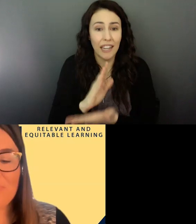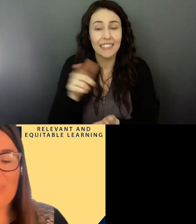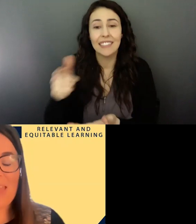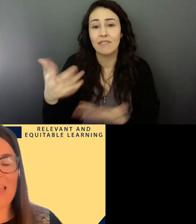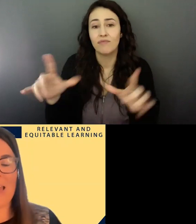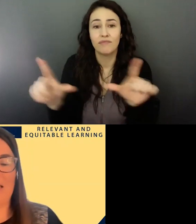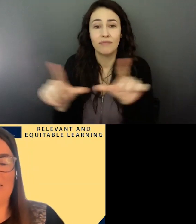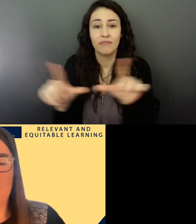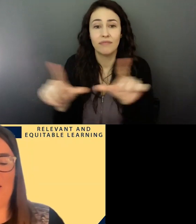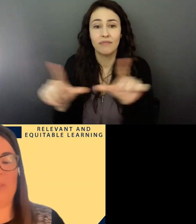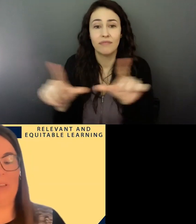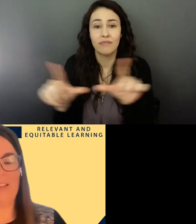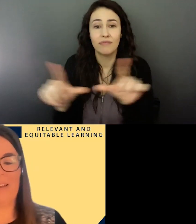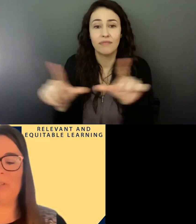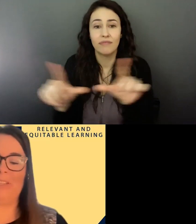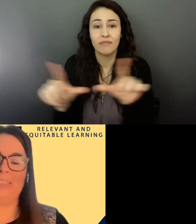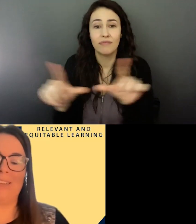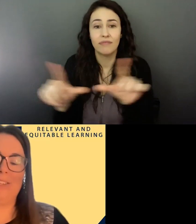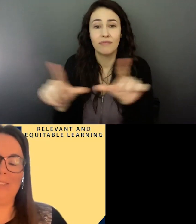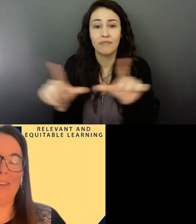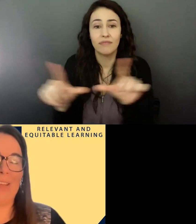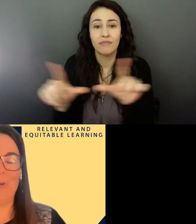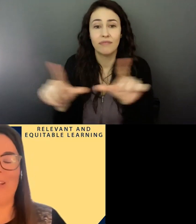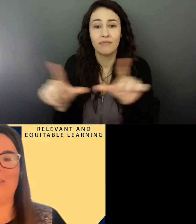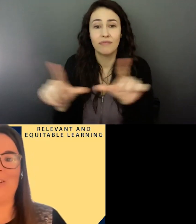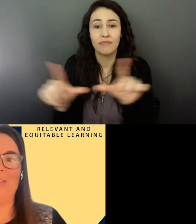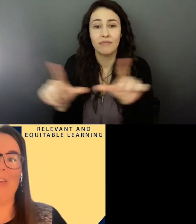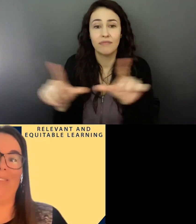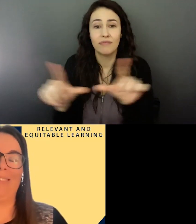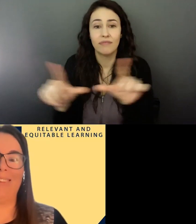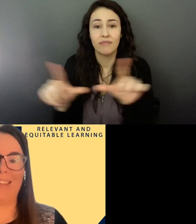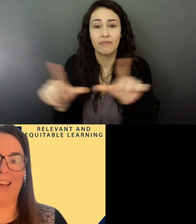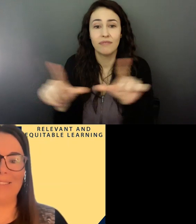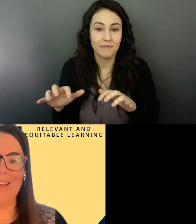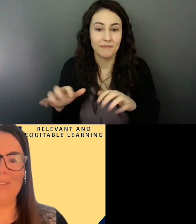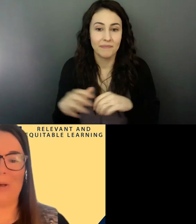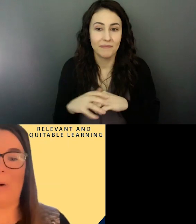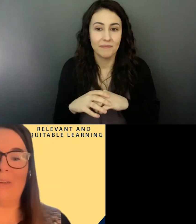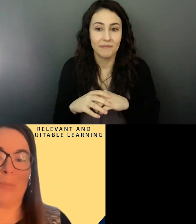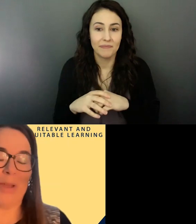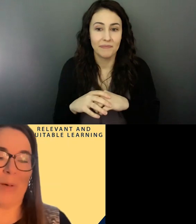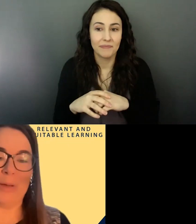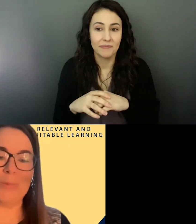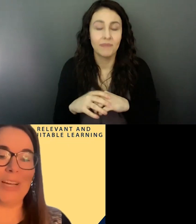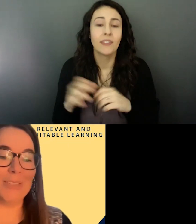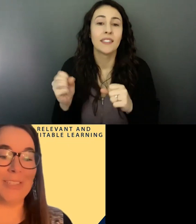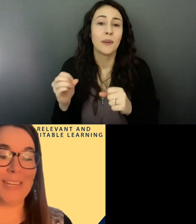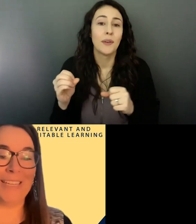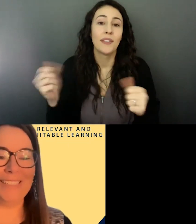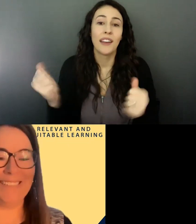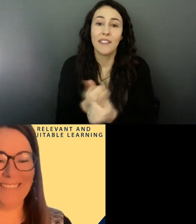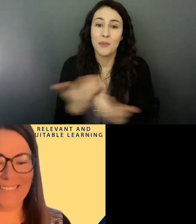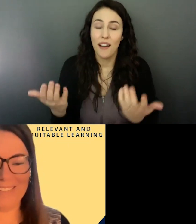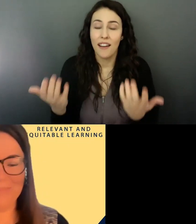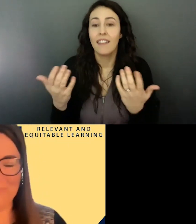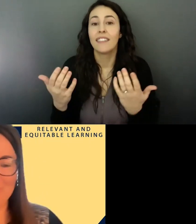and he believes that emotional intelligence and collaboration are the keys to success. So everybody welcome Dr.